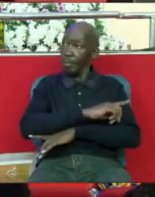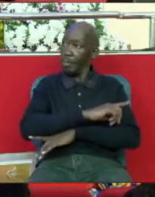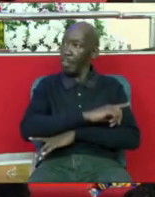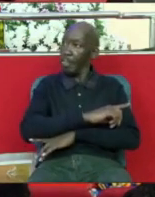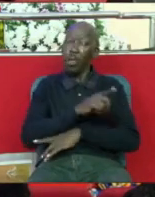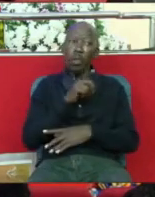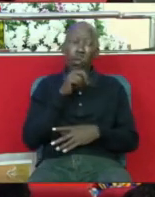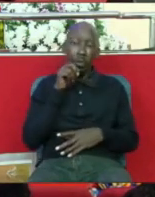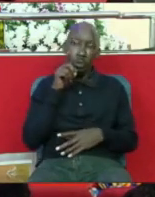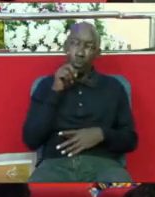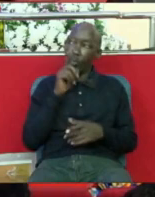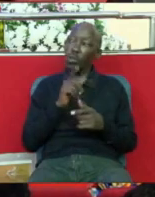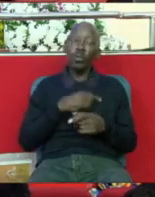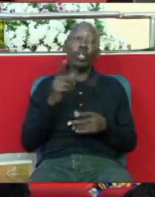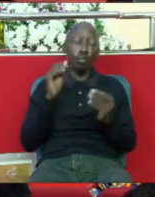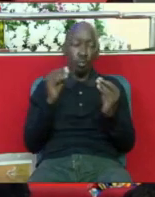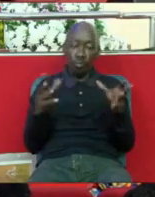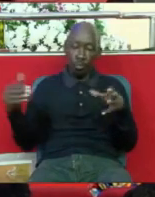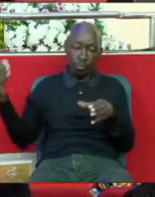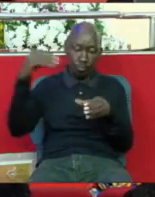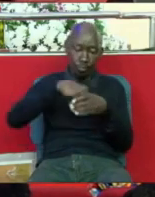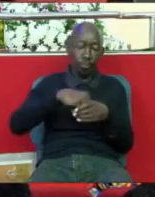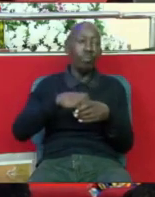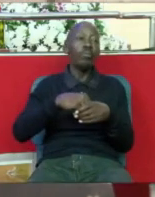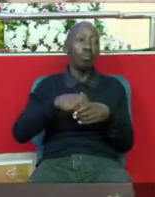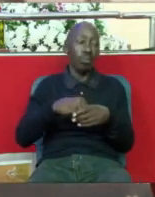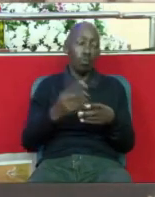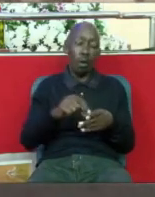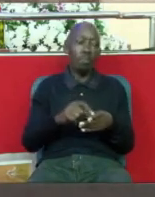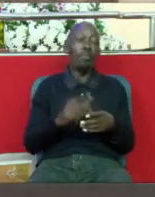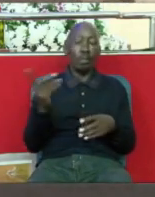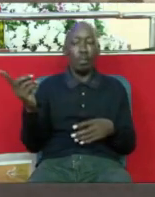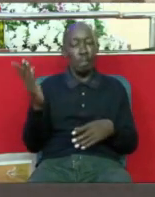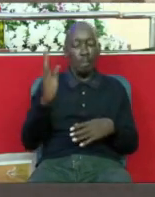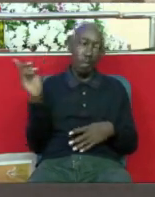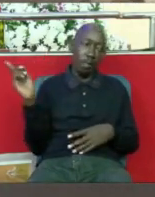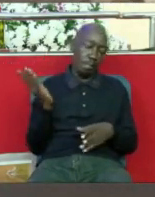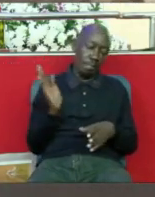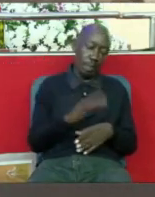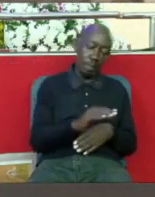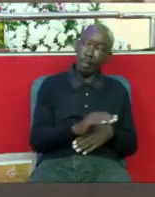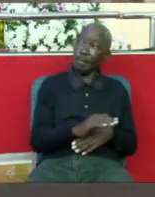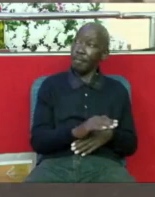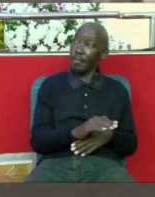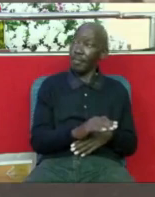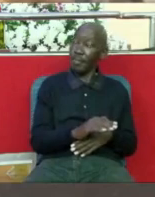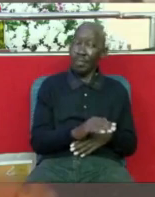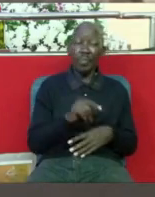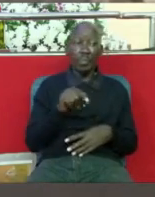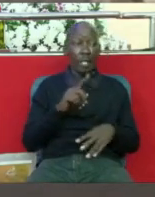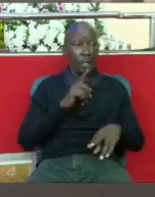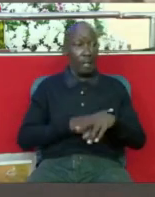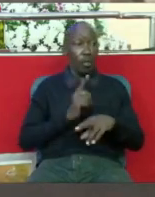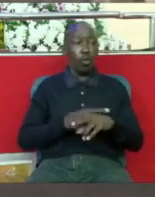baada ya siku tatu, you'll be trained with them. Tutakufunza pamoja nao. So I came back. Hivyo basi akarudi nyumbani. This time ready to